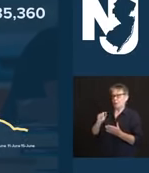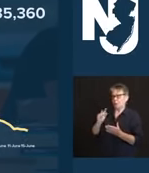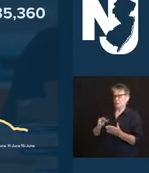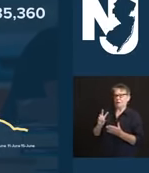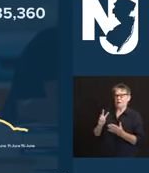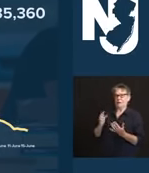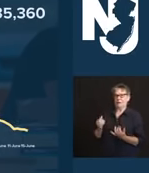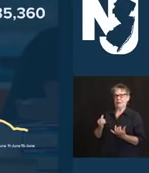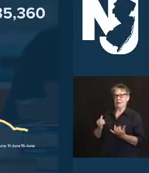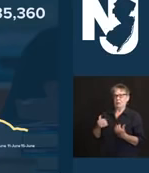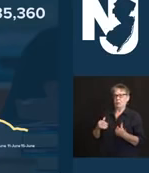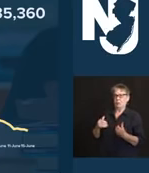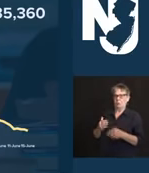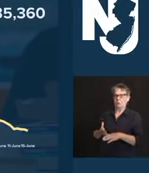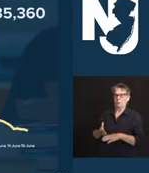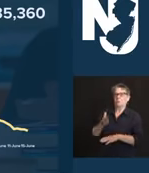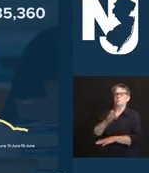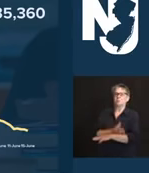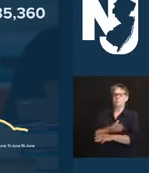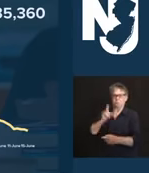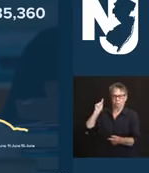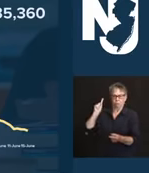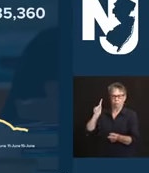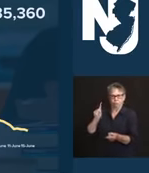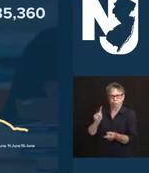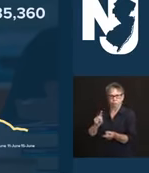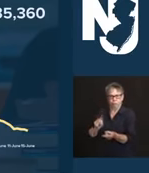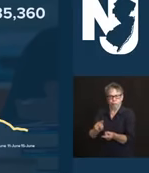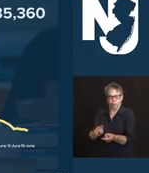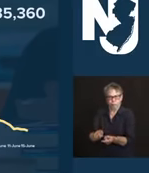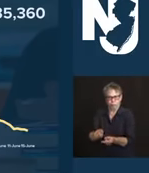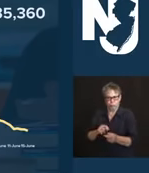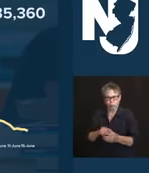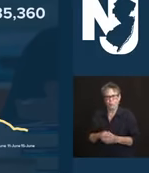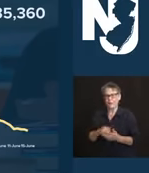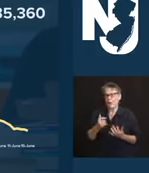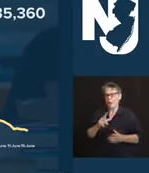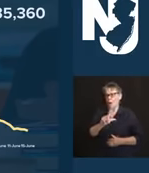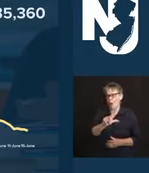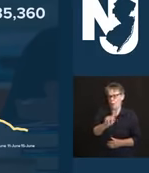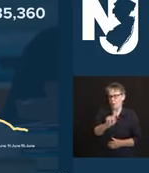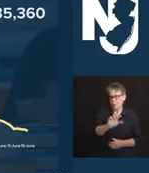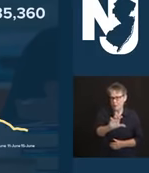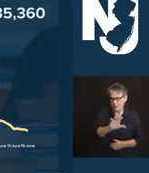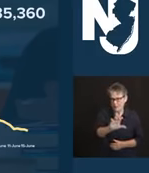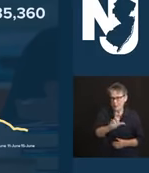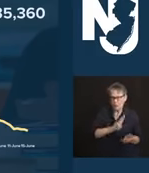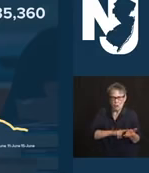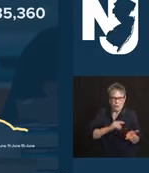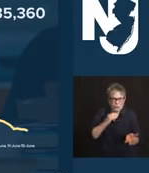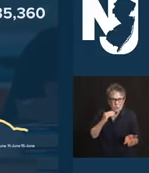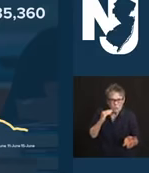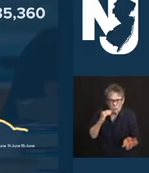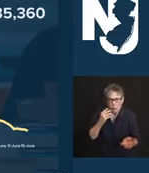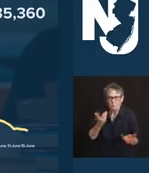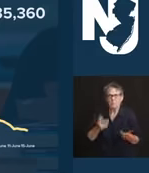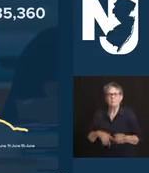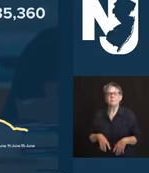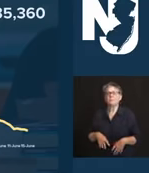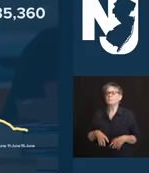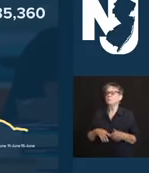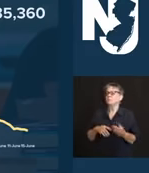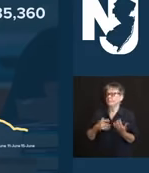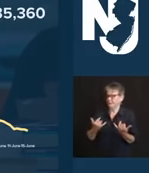front. Moving to our long-term care facilities, the trend of newly identified cases of COVID-19 continues its recent